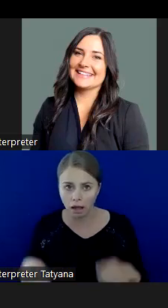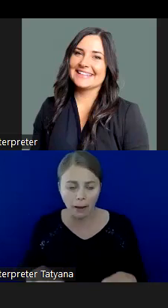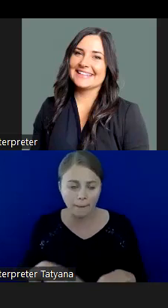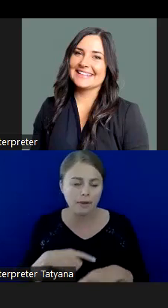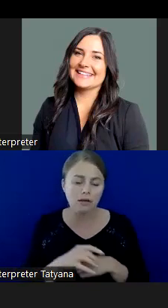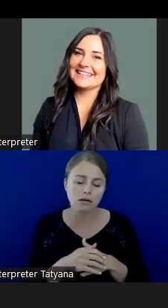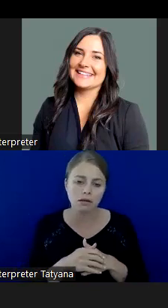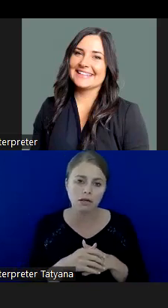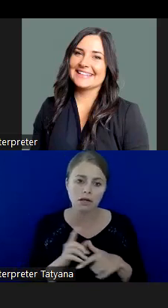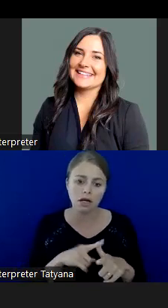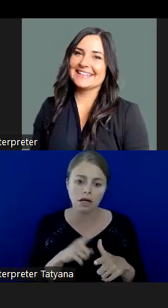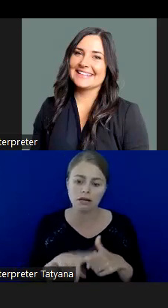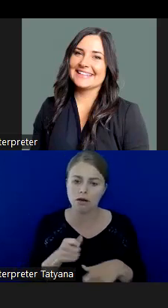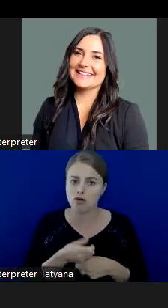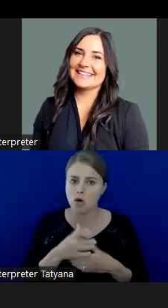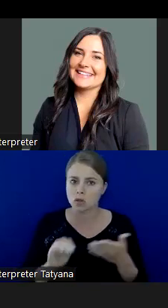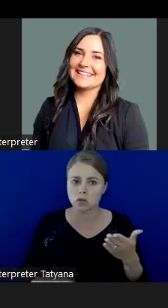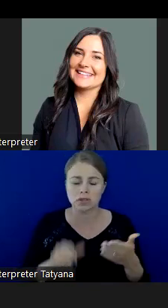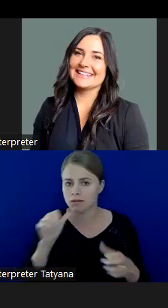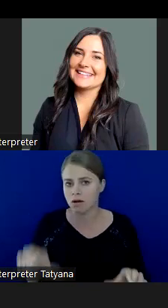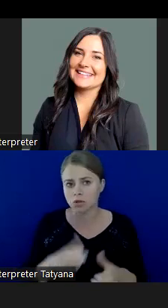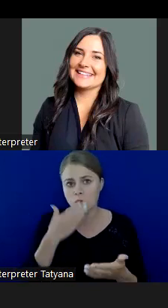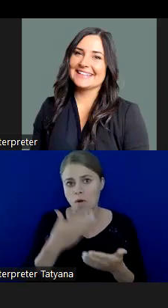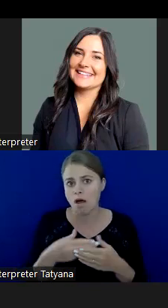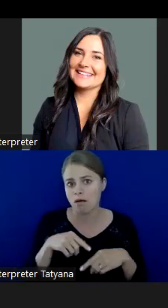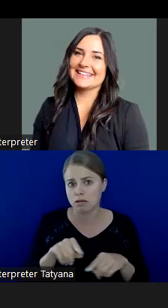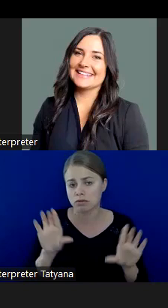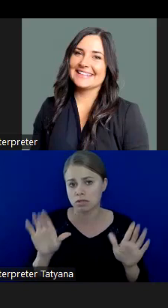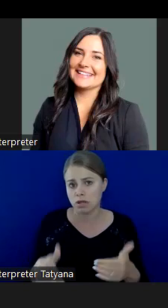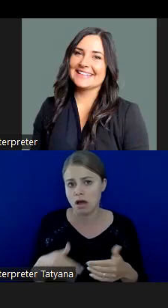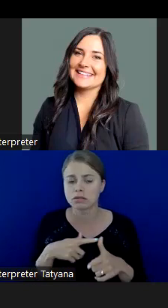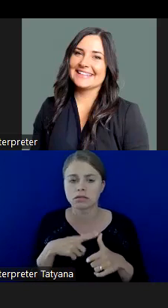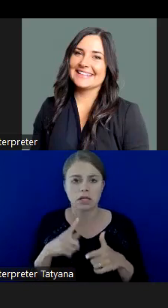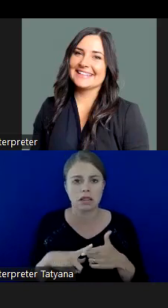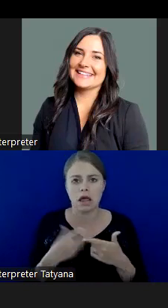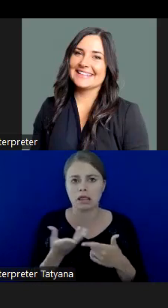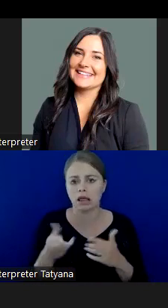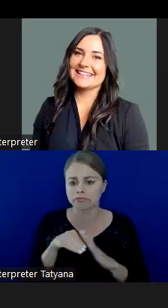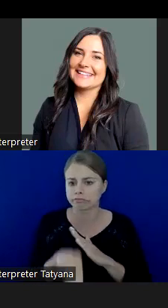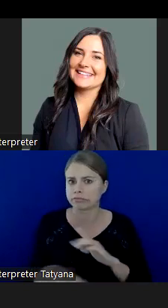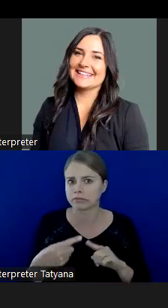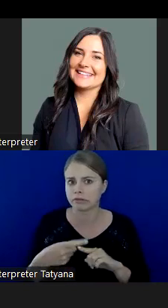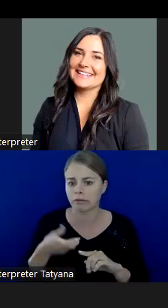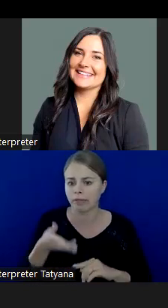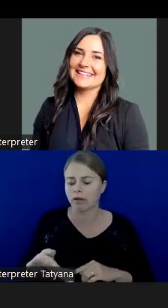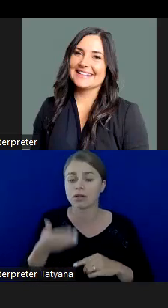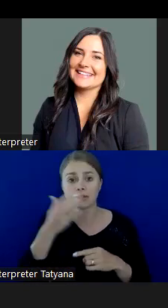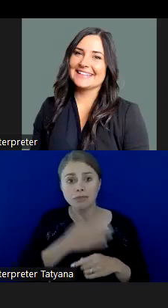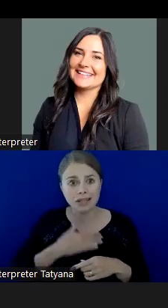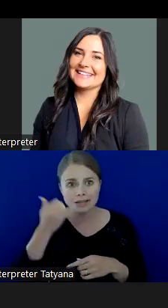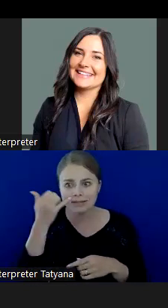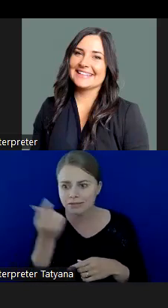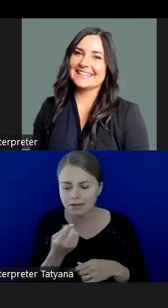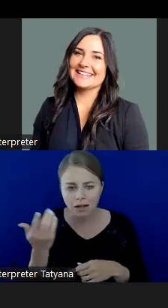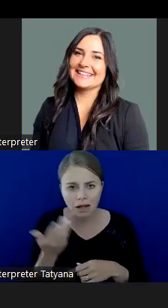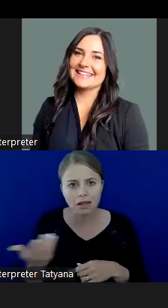has then caused the student to not do well in the class, and so things kind of devolve from there. But please, if there's anything to do with alt